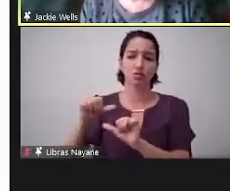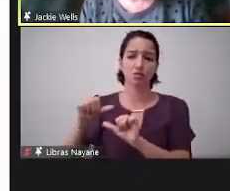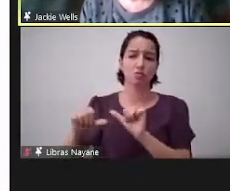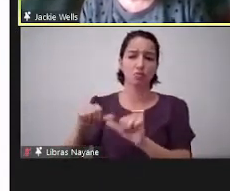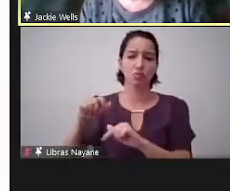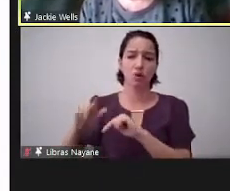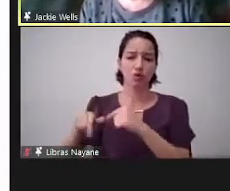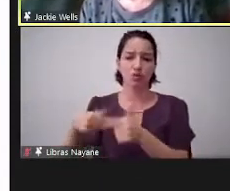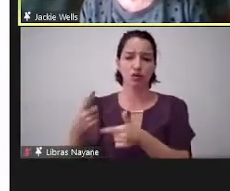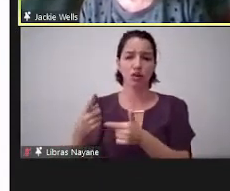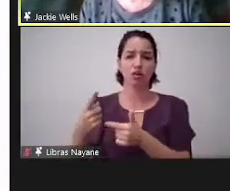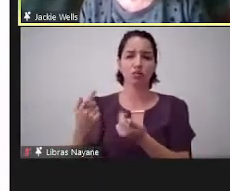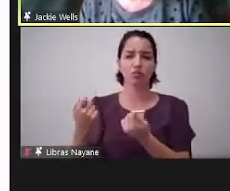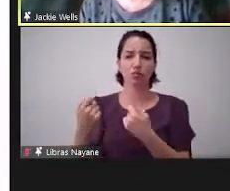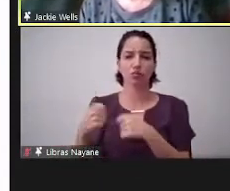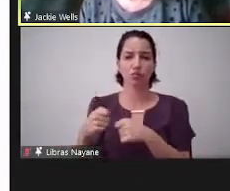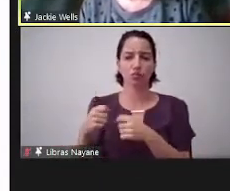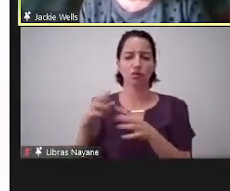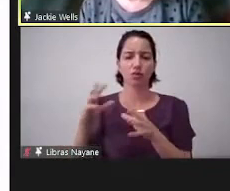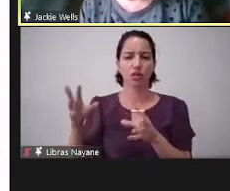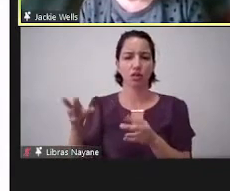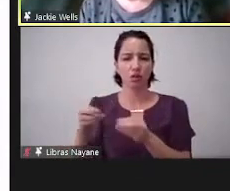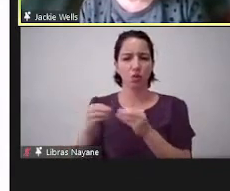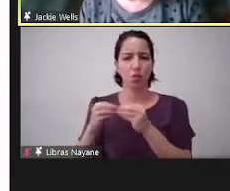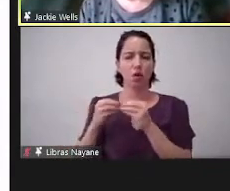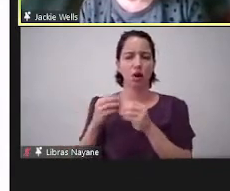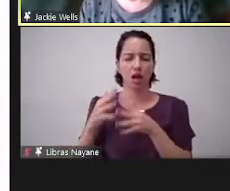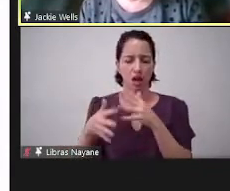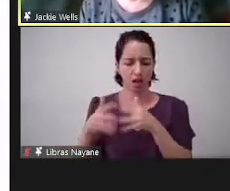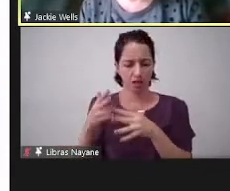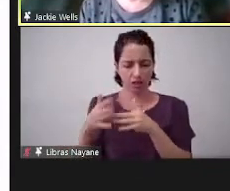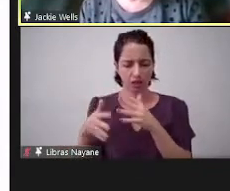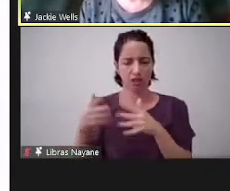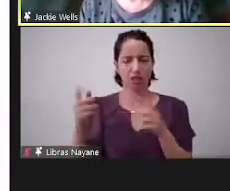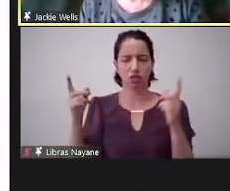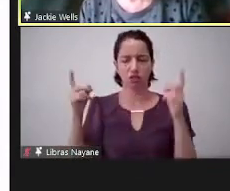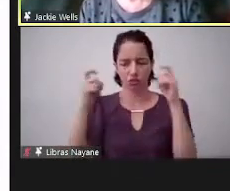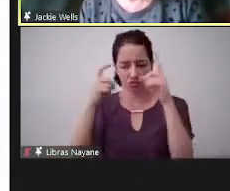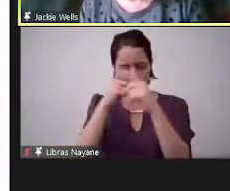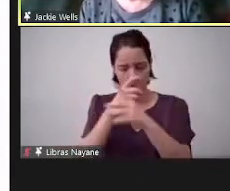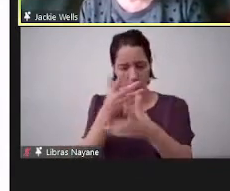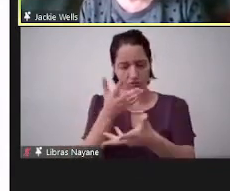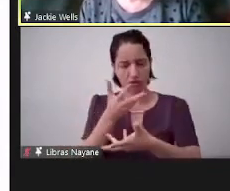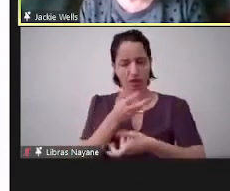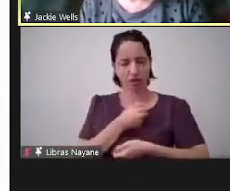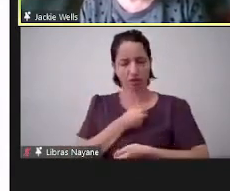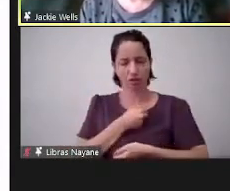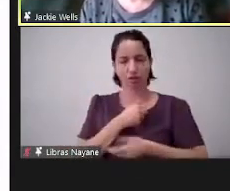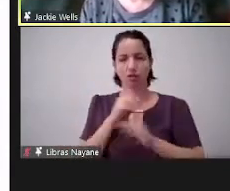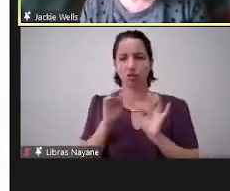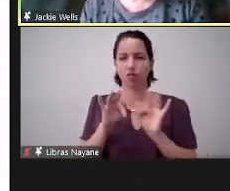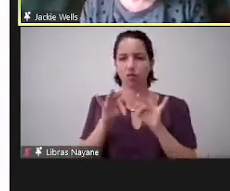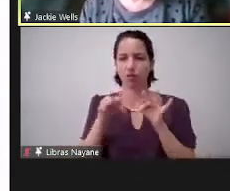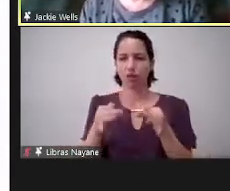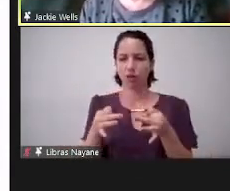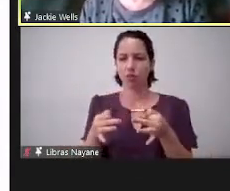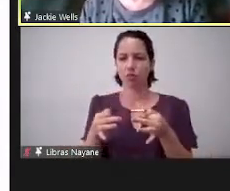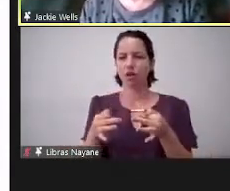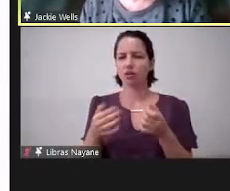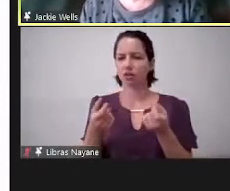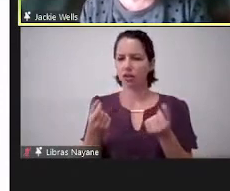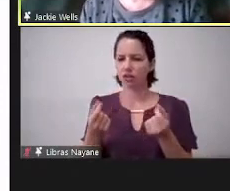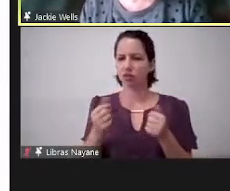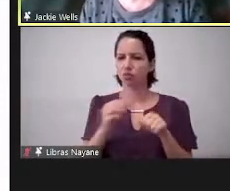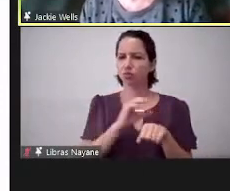employers to adopt. And ultimately, these costs are felt by the members of the scheme and by customers of employers.